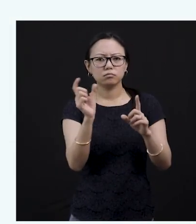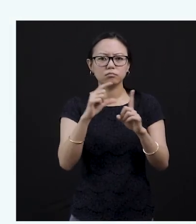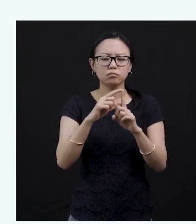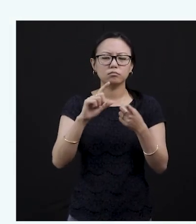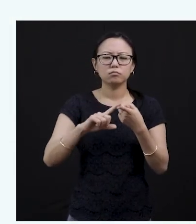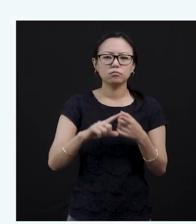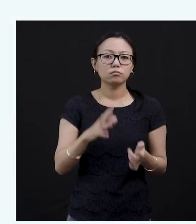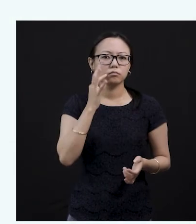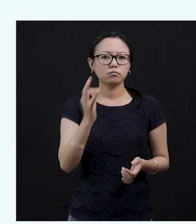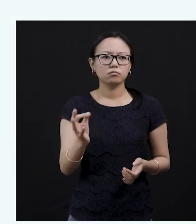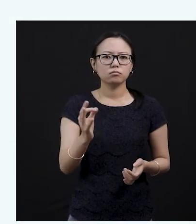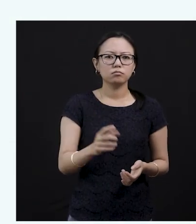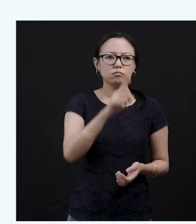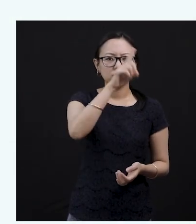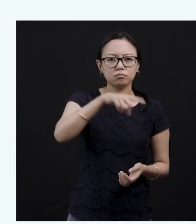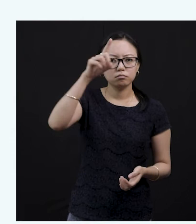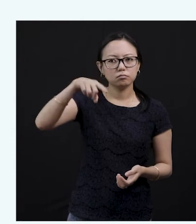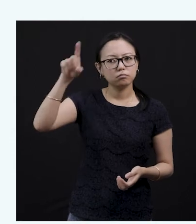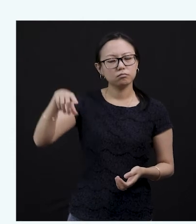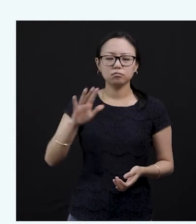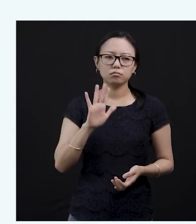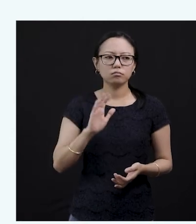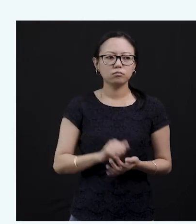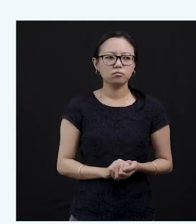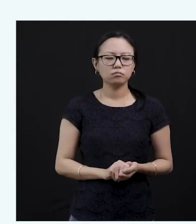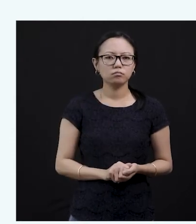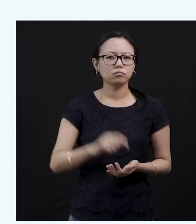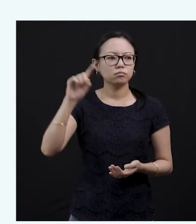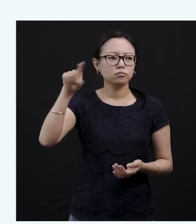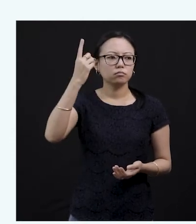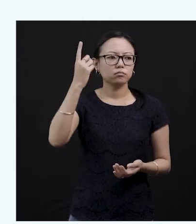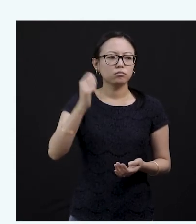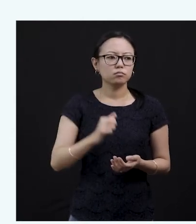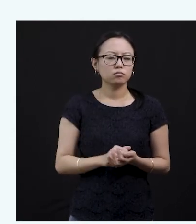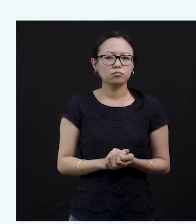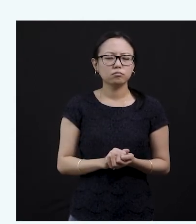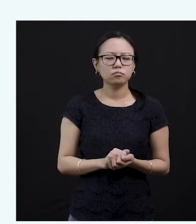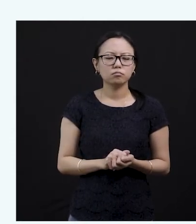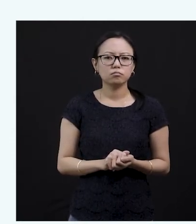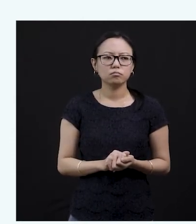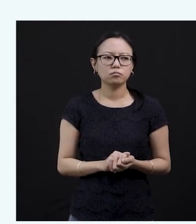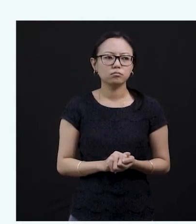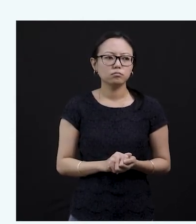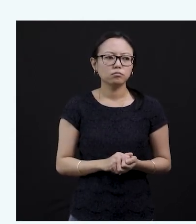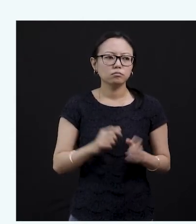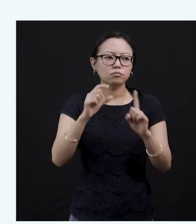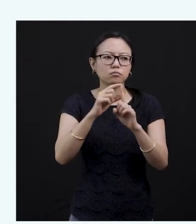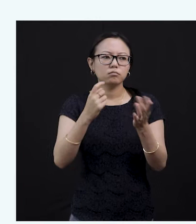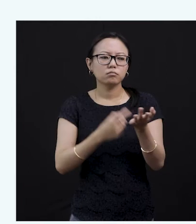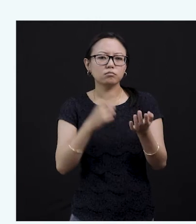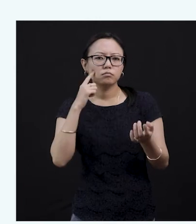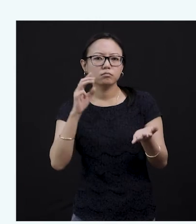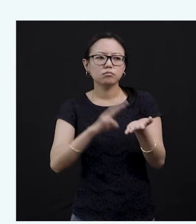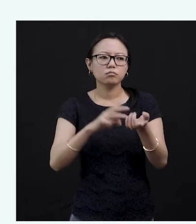So number 1, prime meridian, that is the middle line, okay, the line at the center